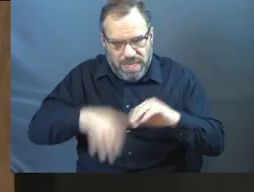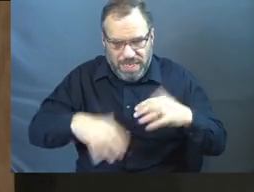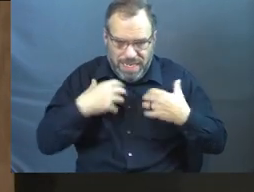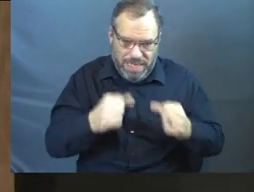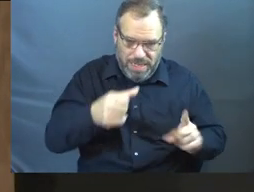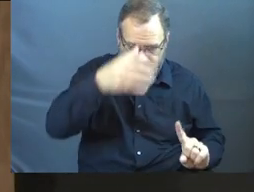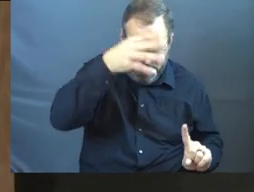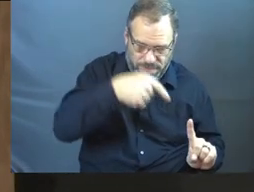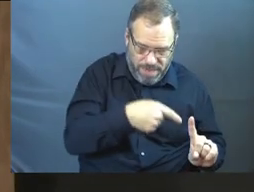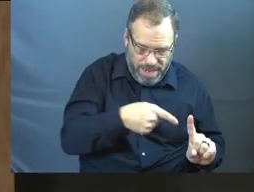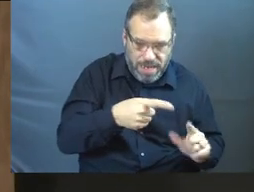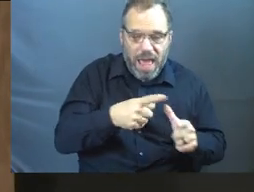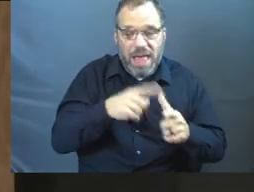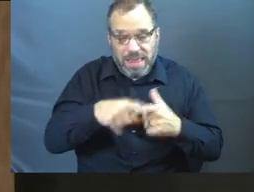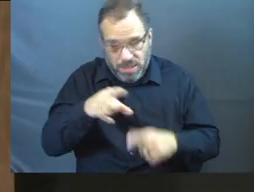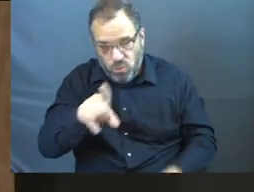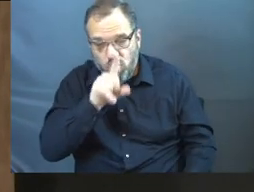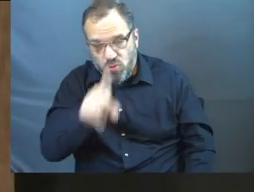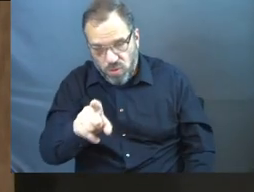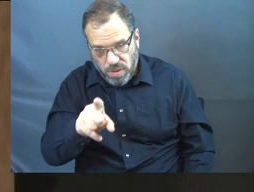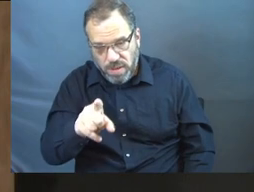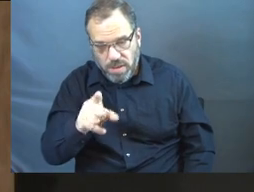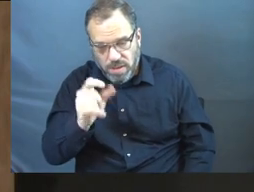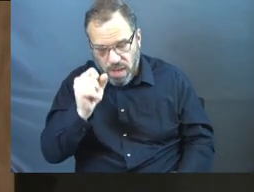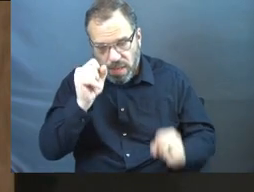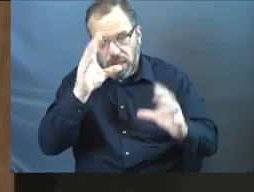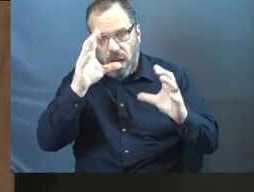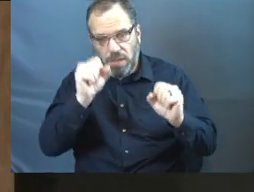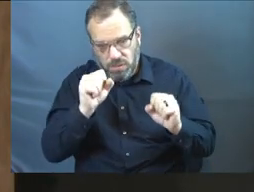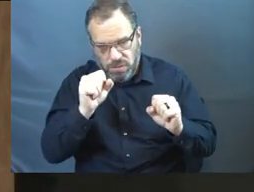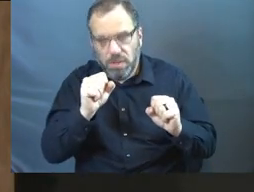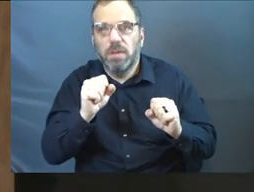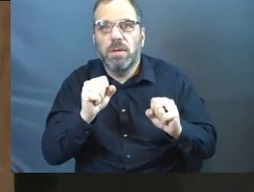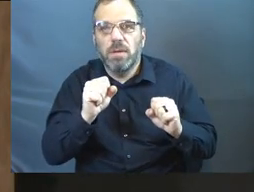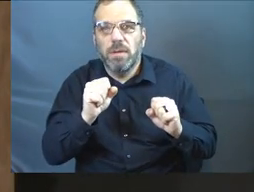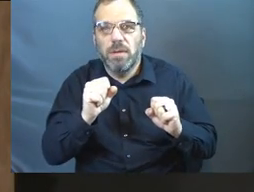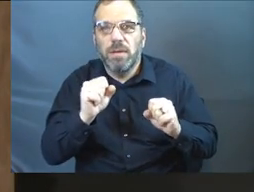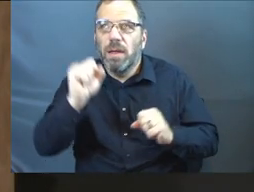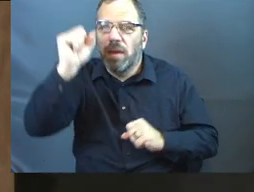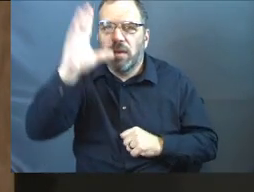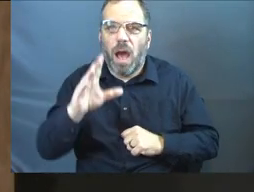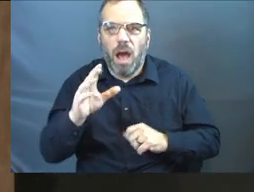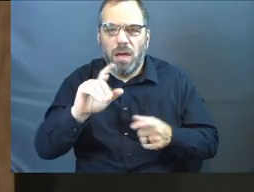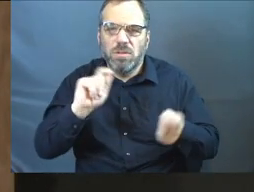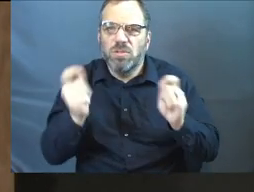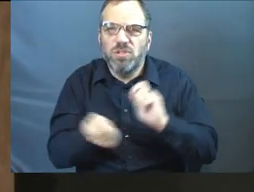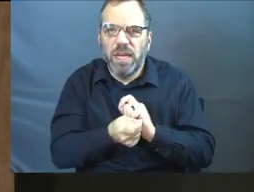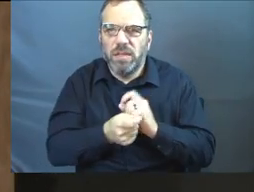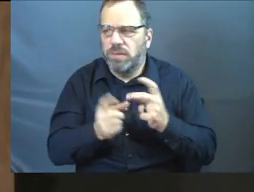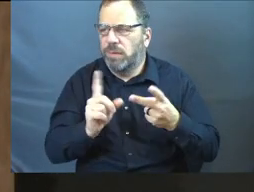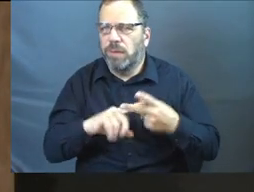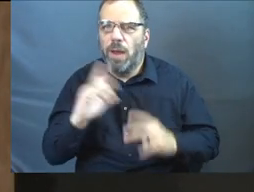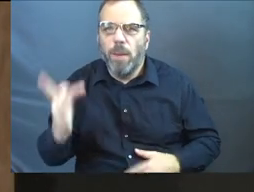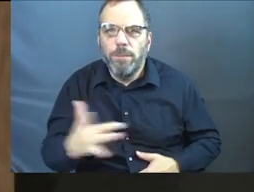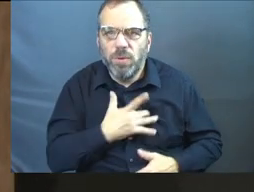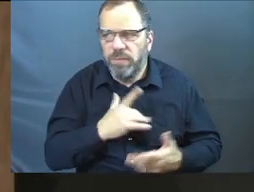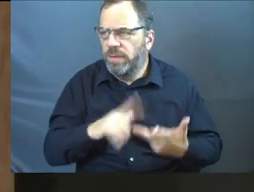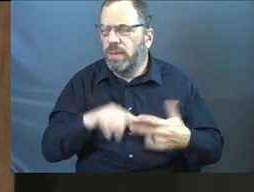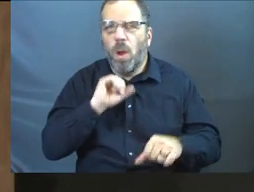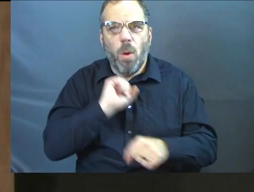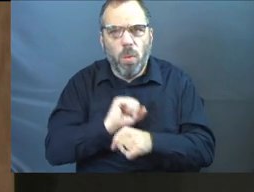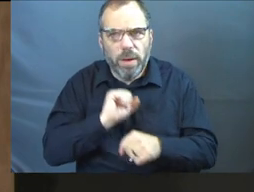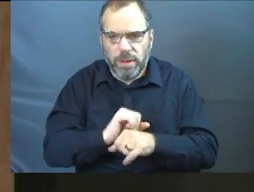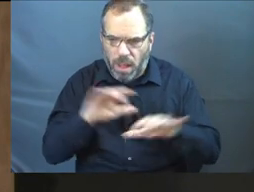this man. Then you will truly be astonished. God is constantly moving. He's constantly working